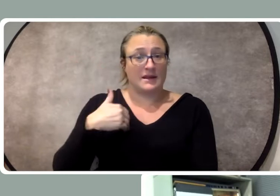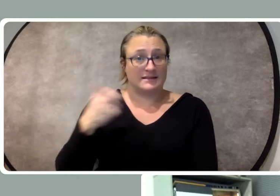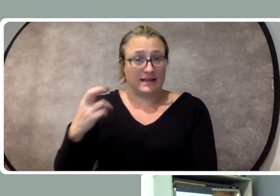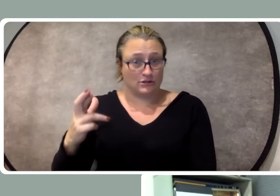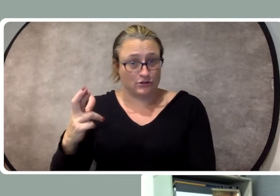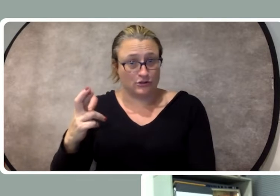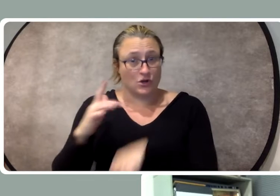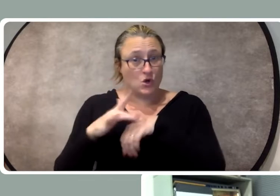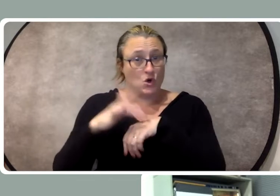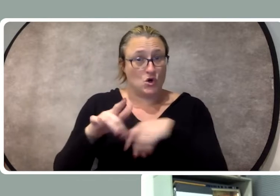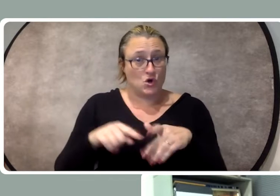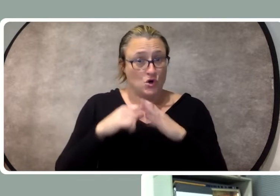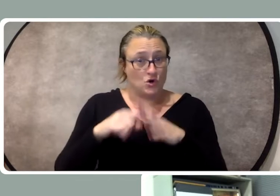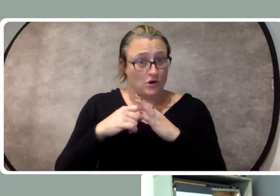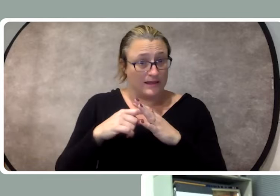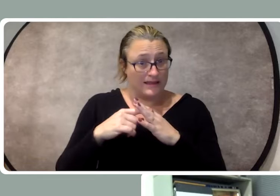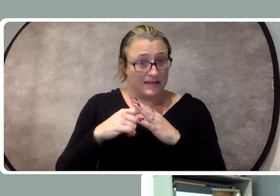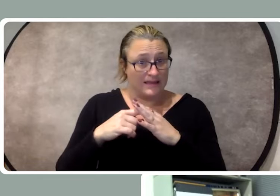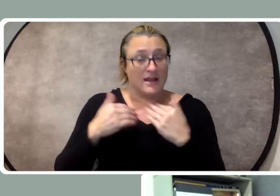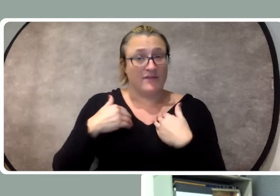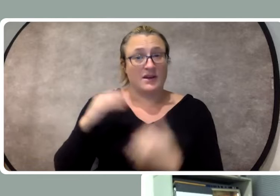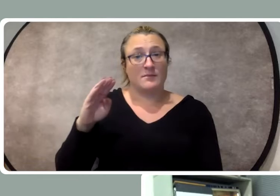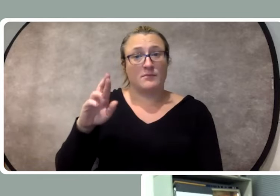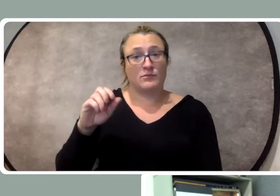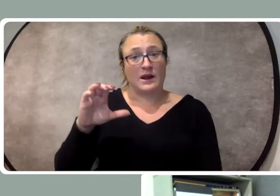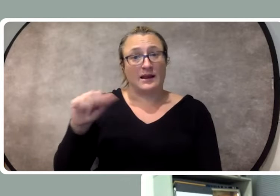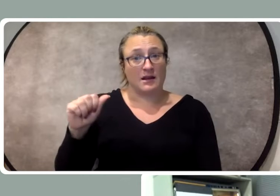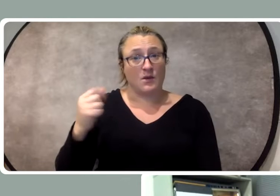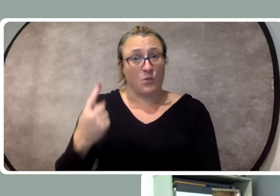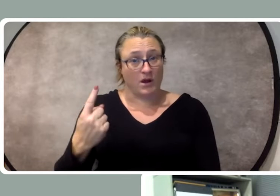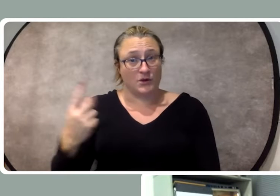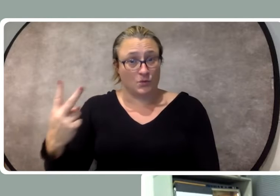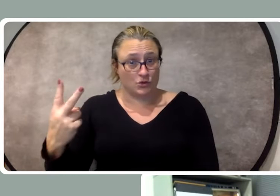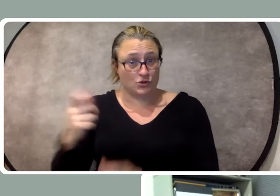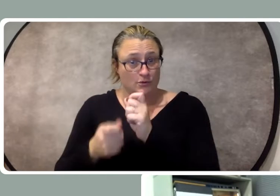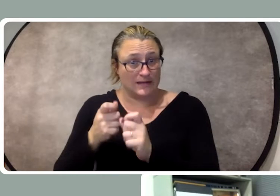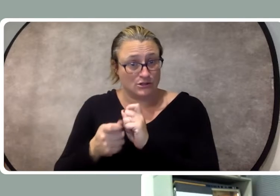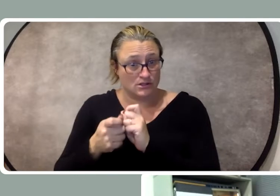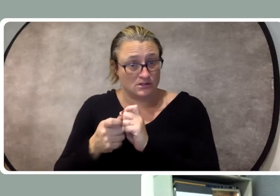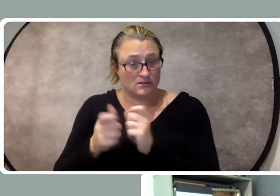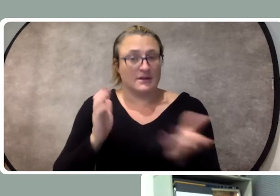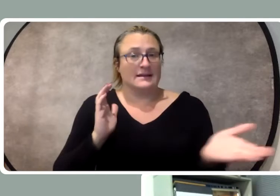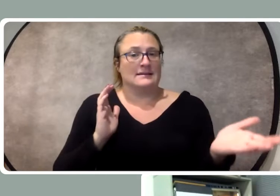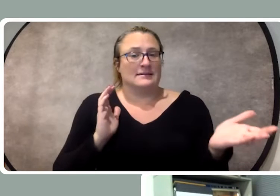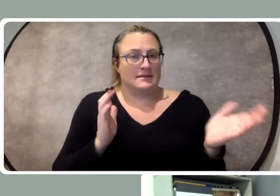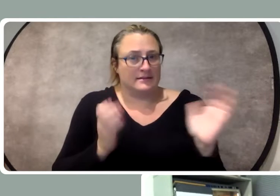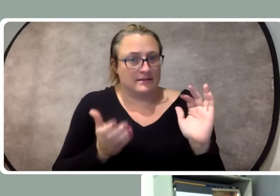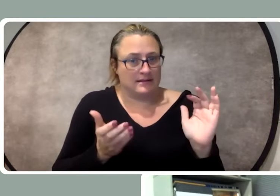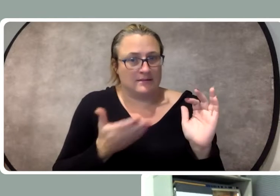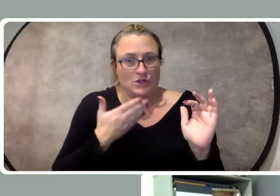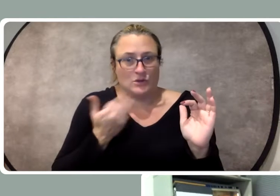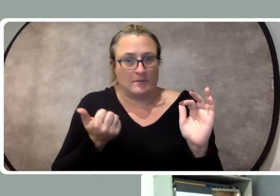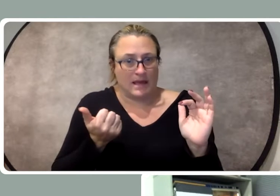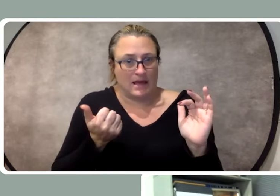stage triple-negative breast cancer, who have BRCA1 or 2 mutations, they seem to do better.